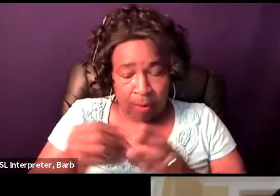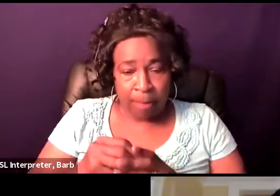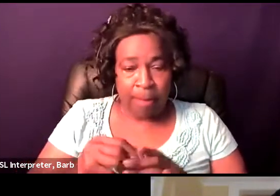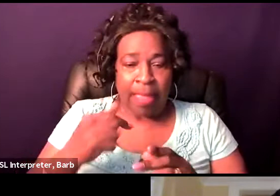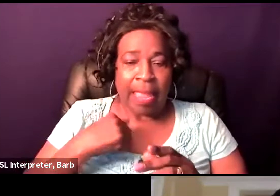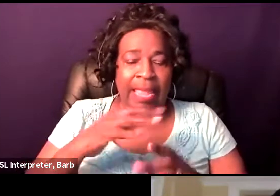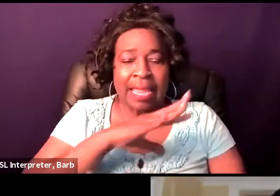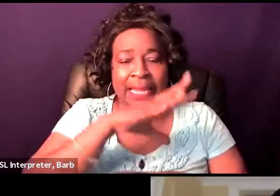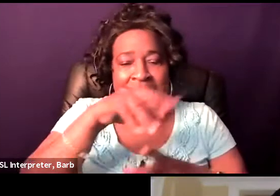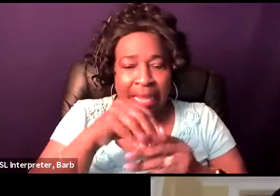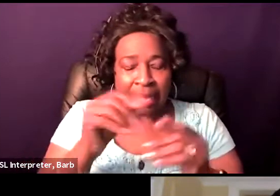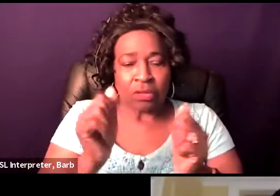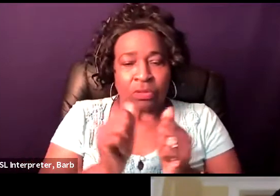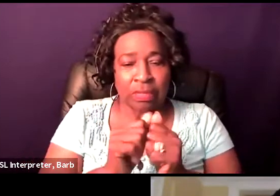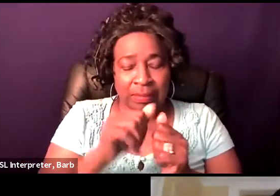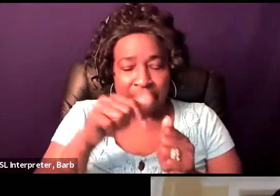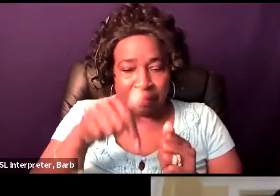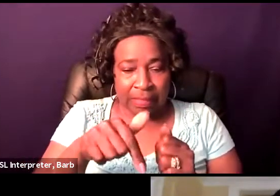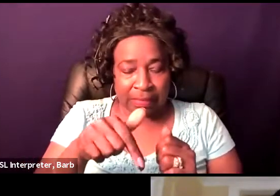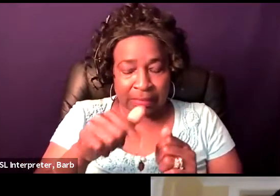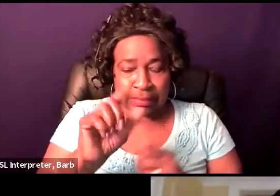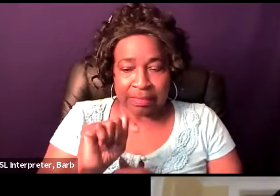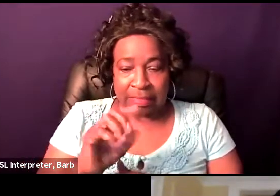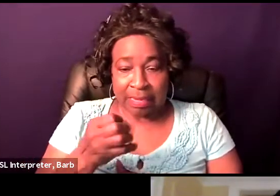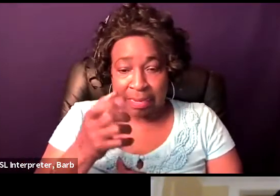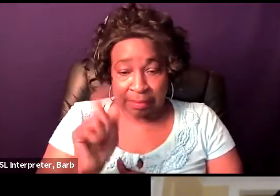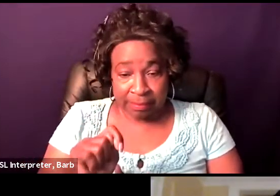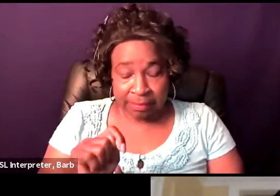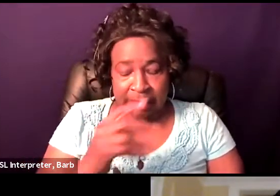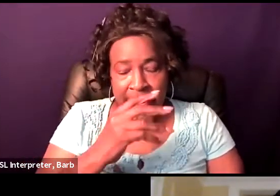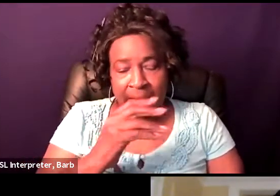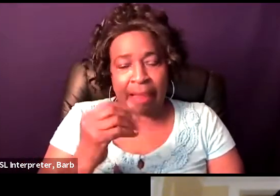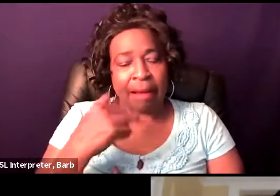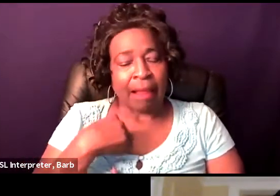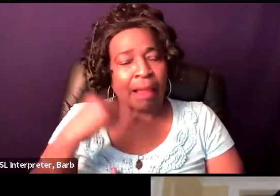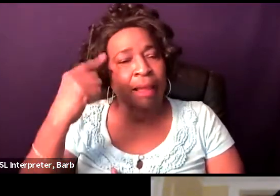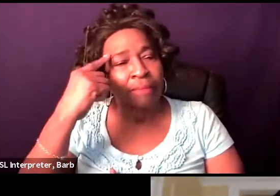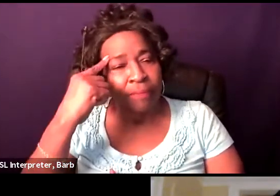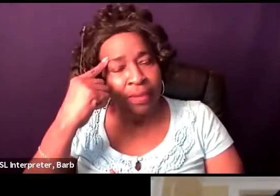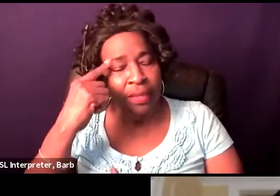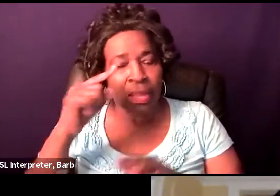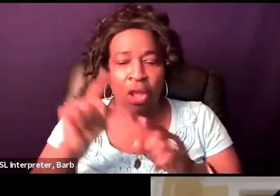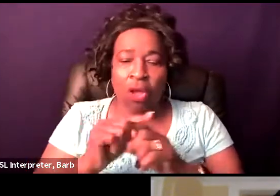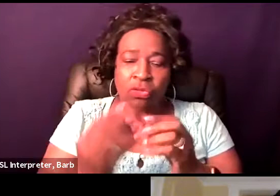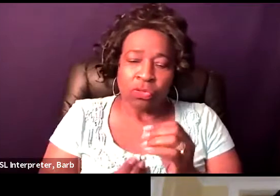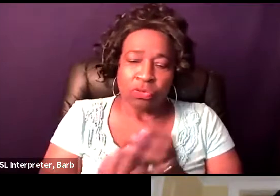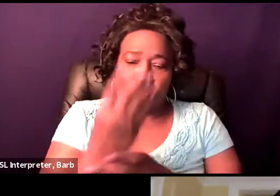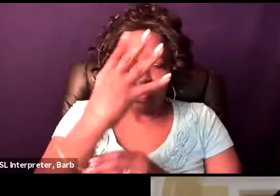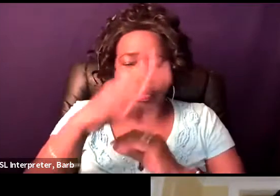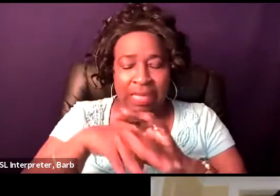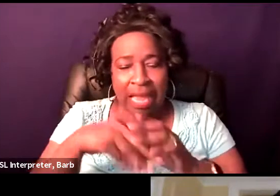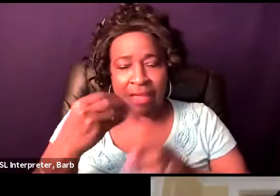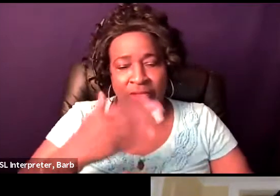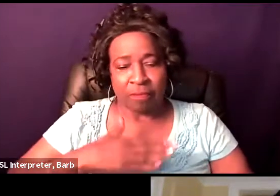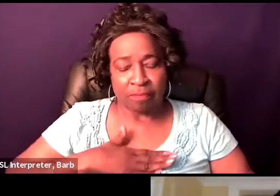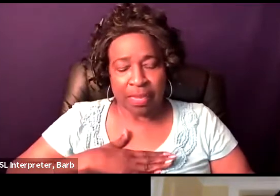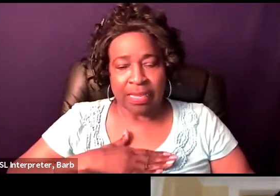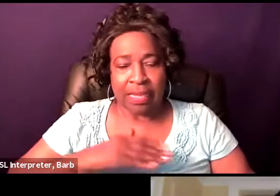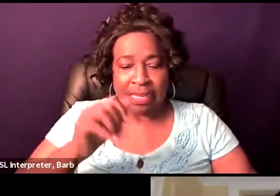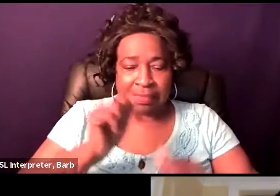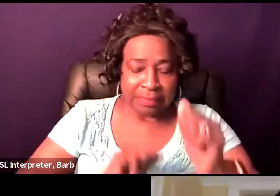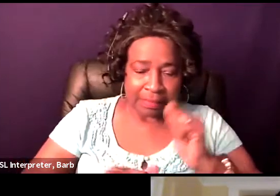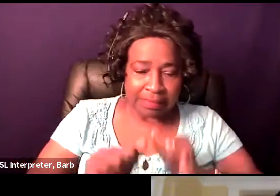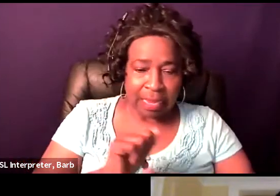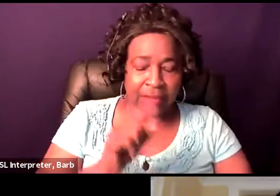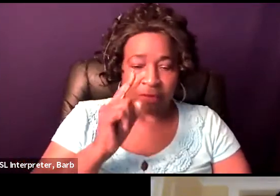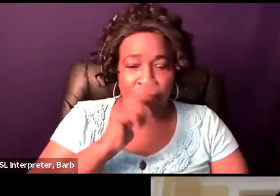that I engage with in the text. And I think it also grows out of my science fiction roots